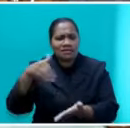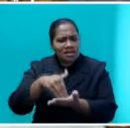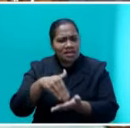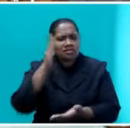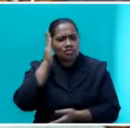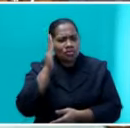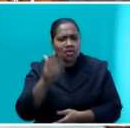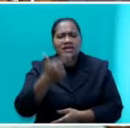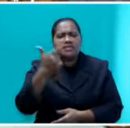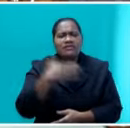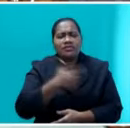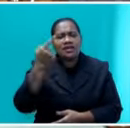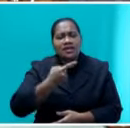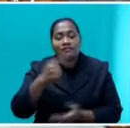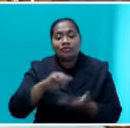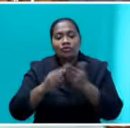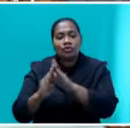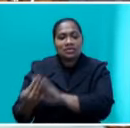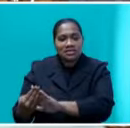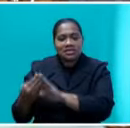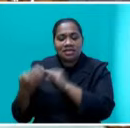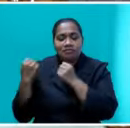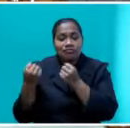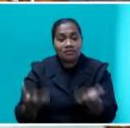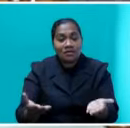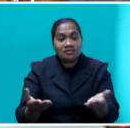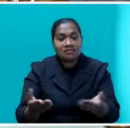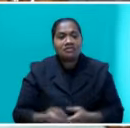in 711 communities, which provide